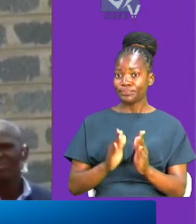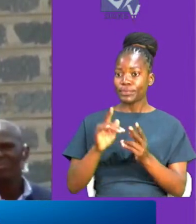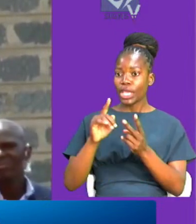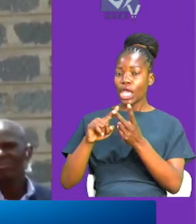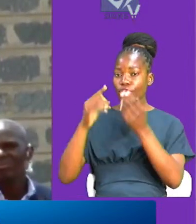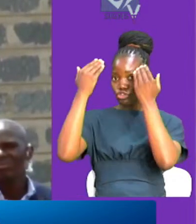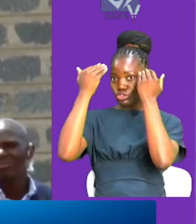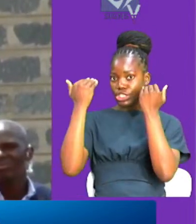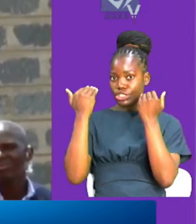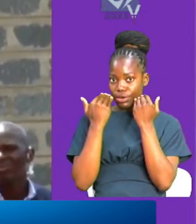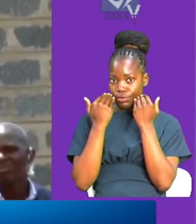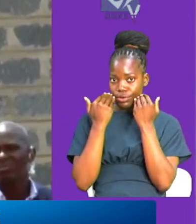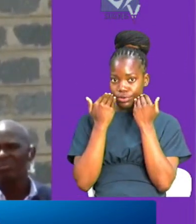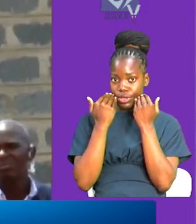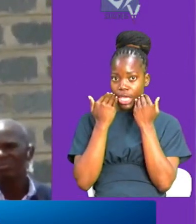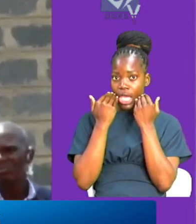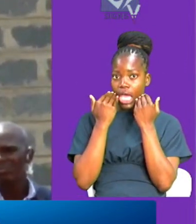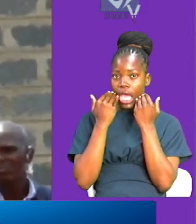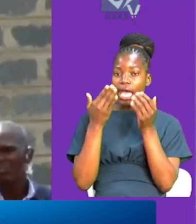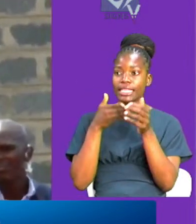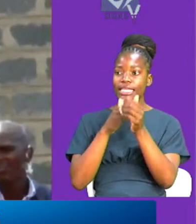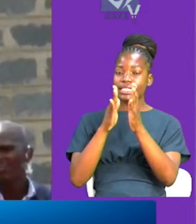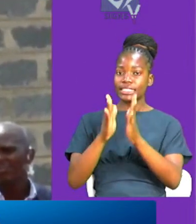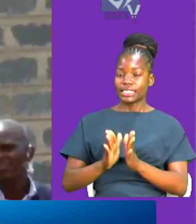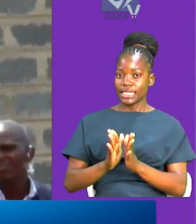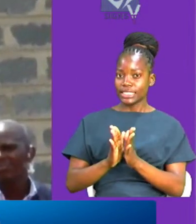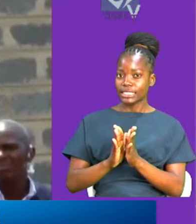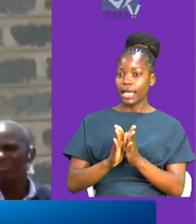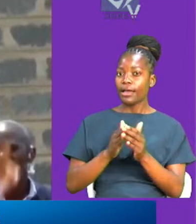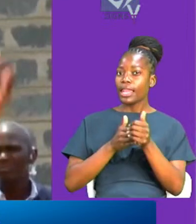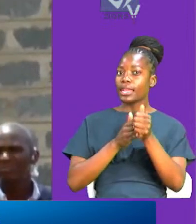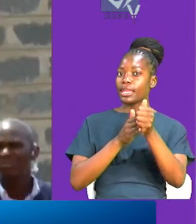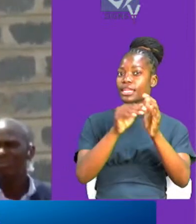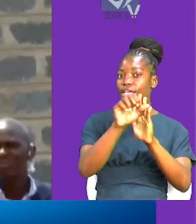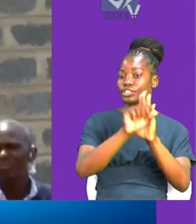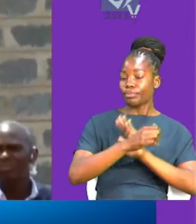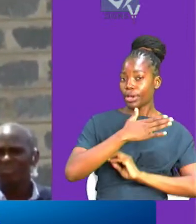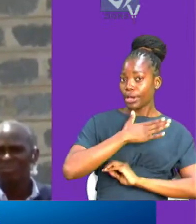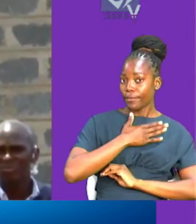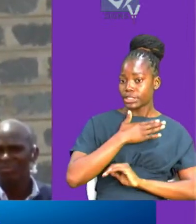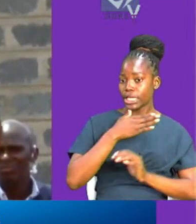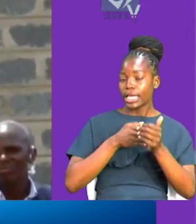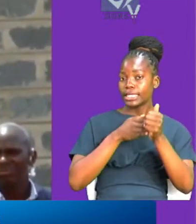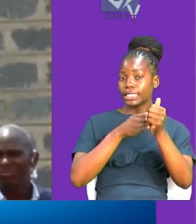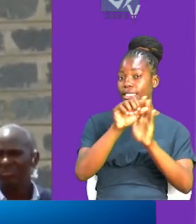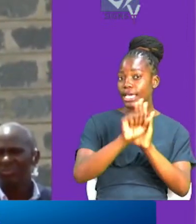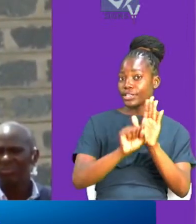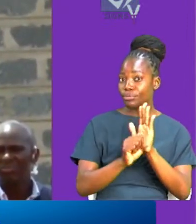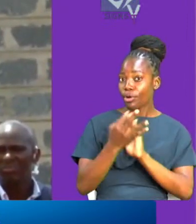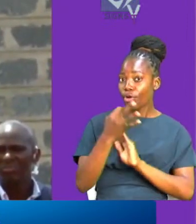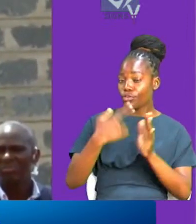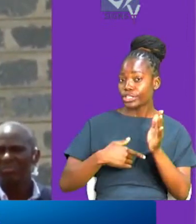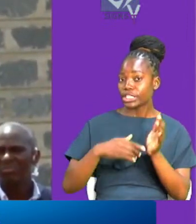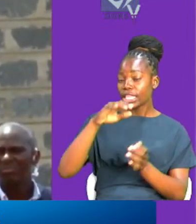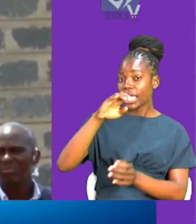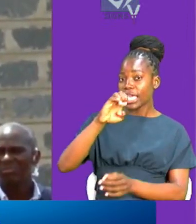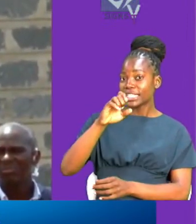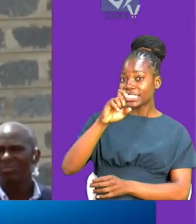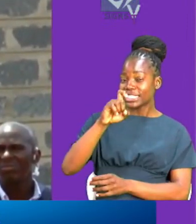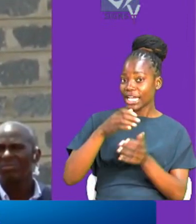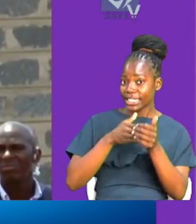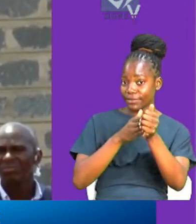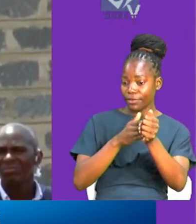judiciary, legislature, our leadership, the leadership of the executive,